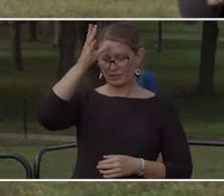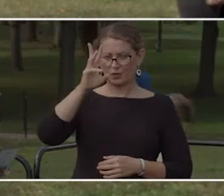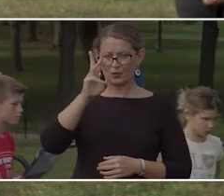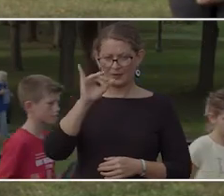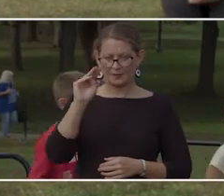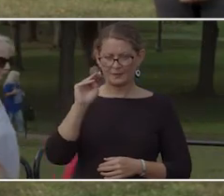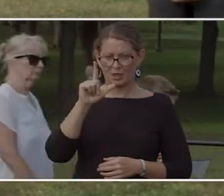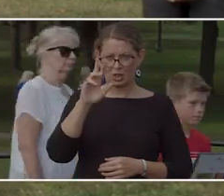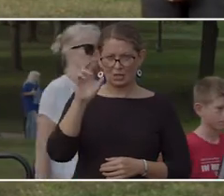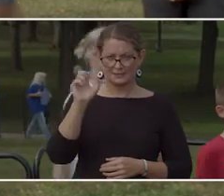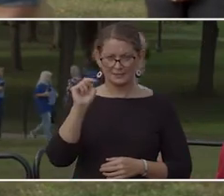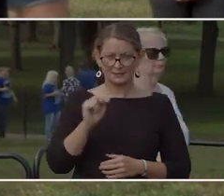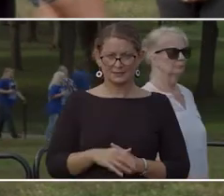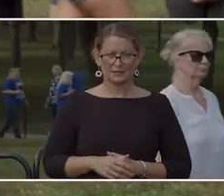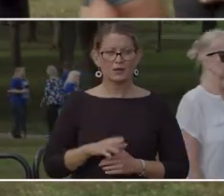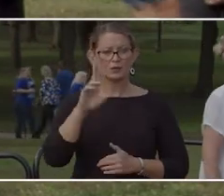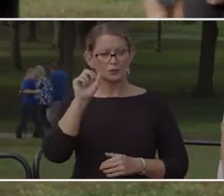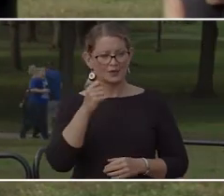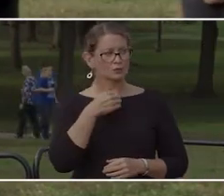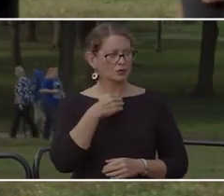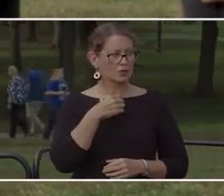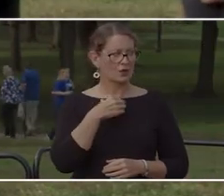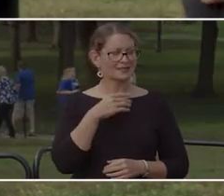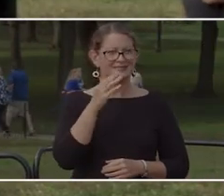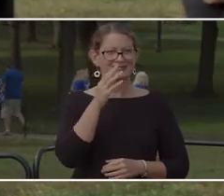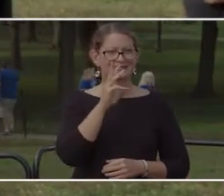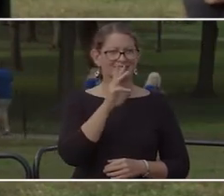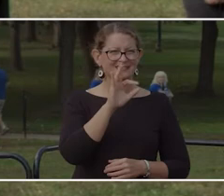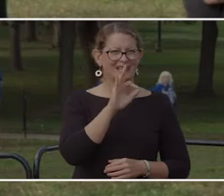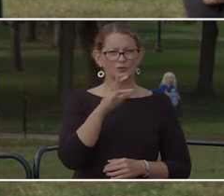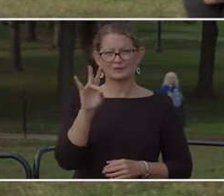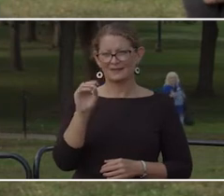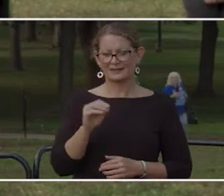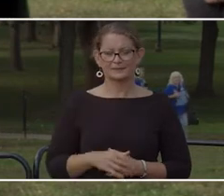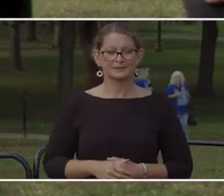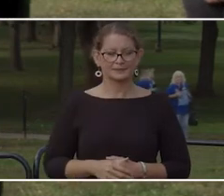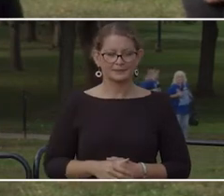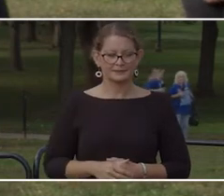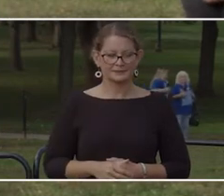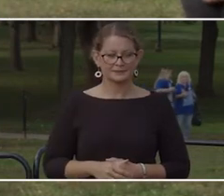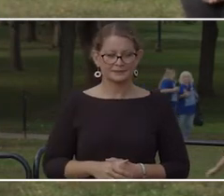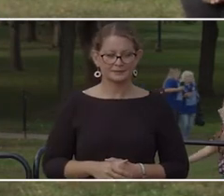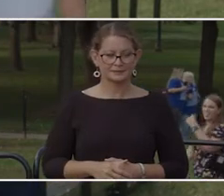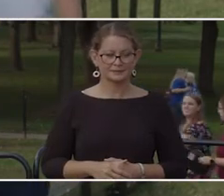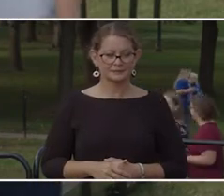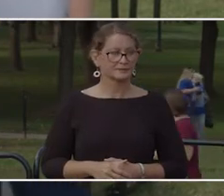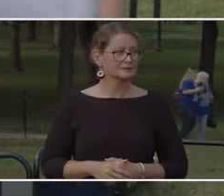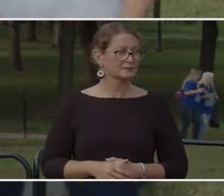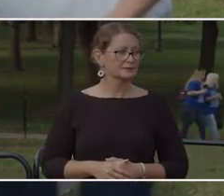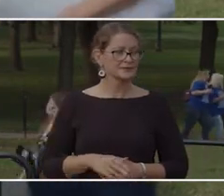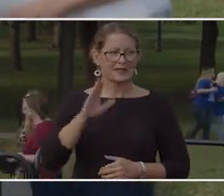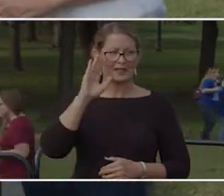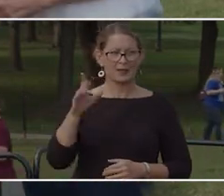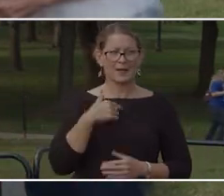William Larson, United States Marine Corps, 1969 to 1970. Semper Fi.